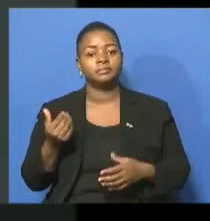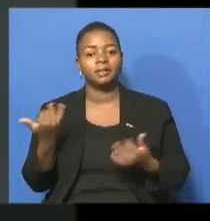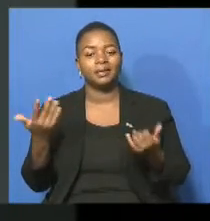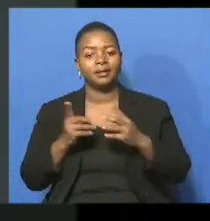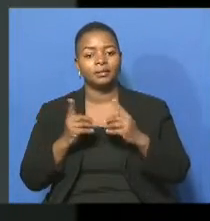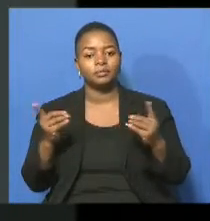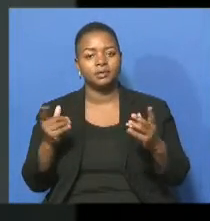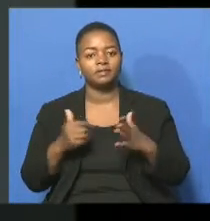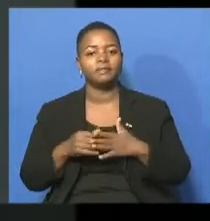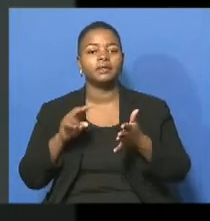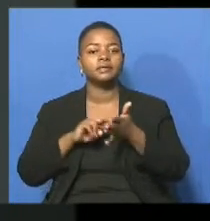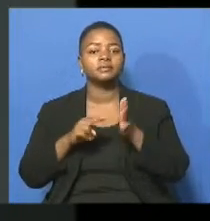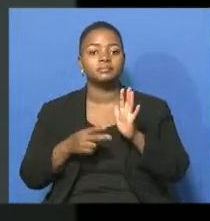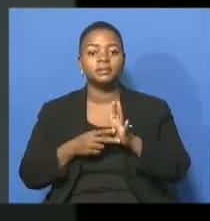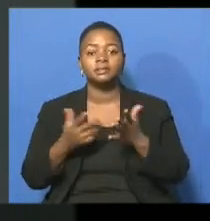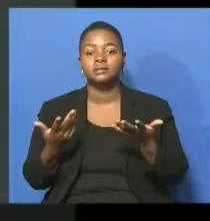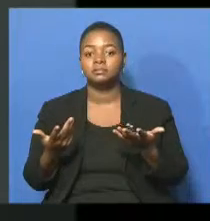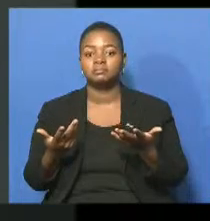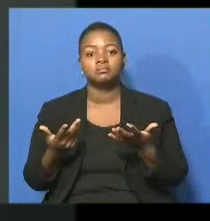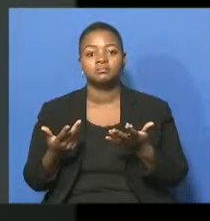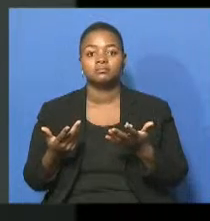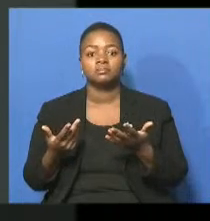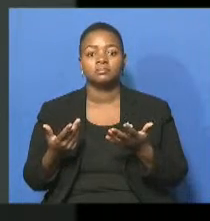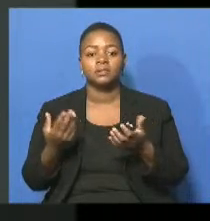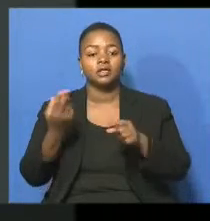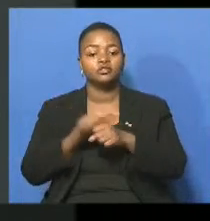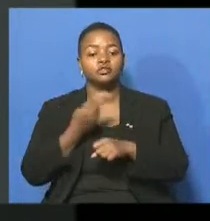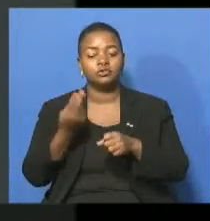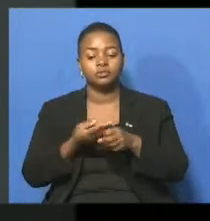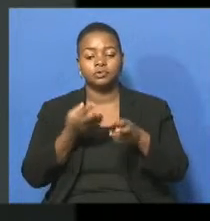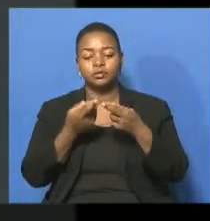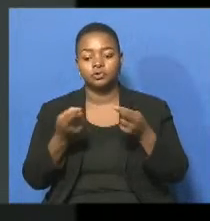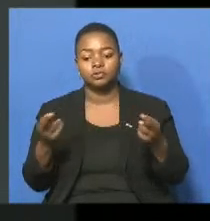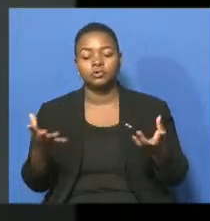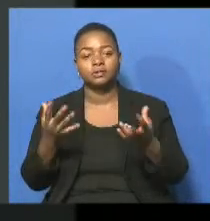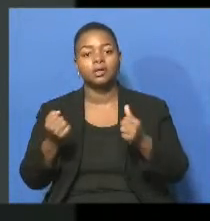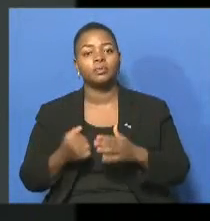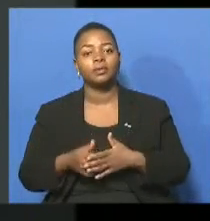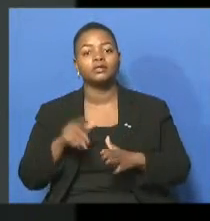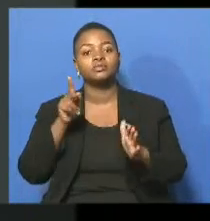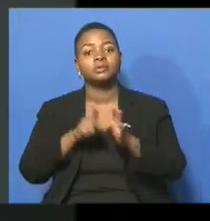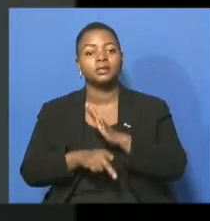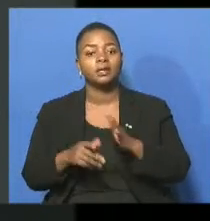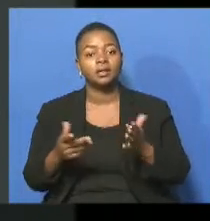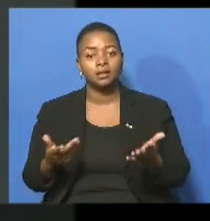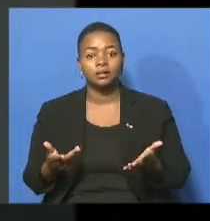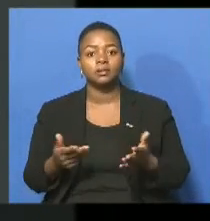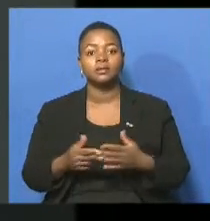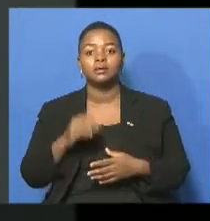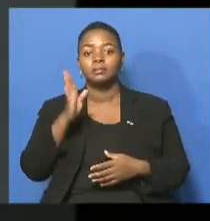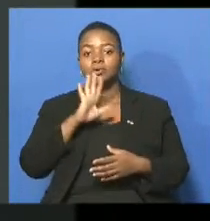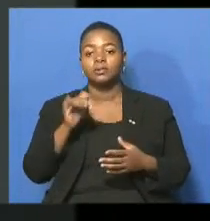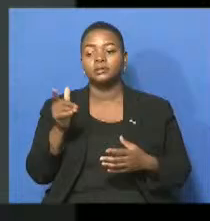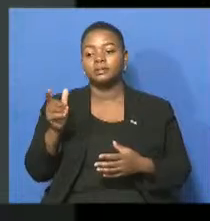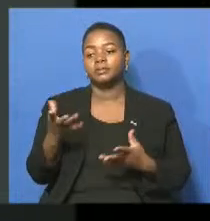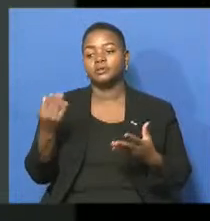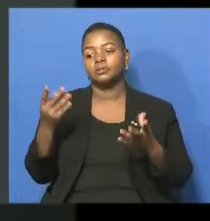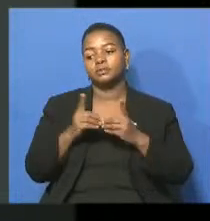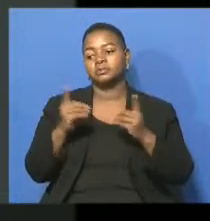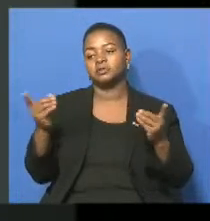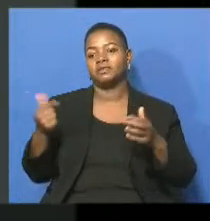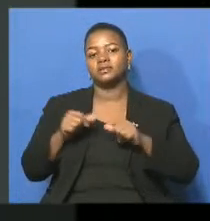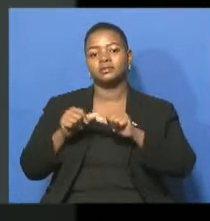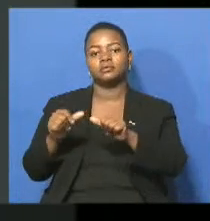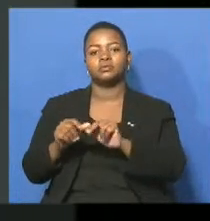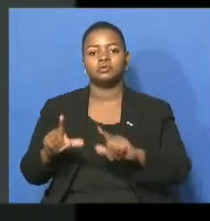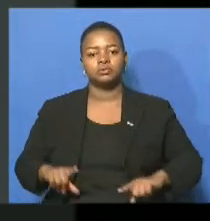feel like the person has used their resources and now they want to move on with somebody else. So